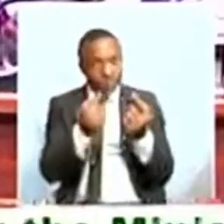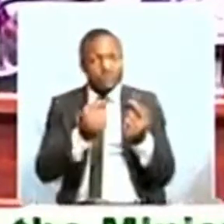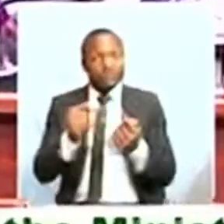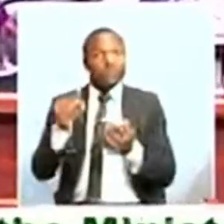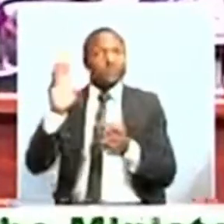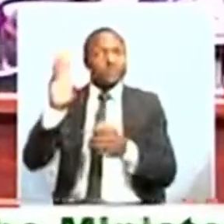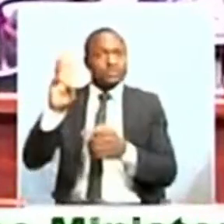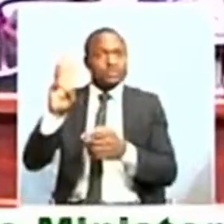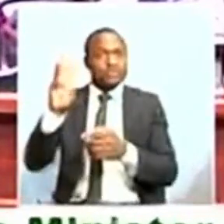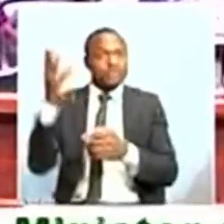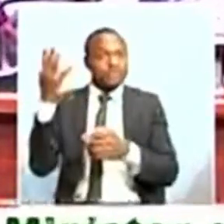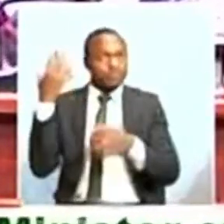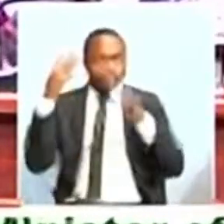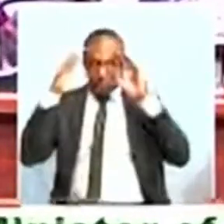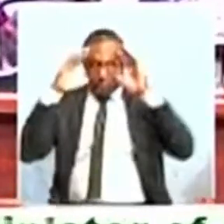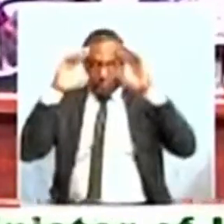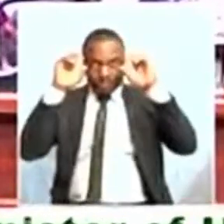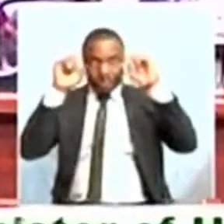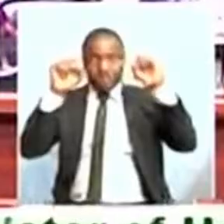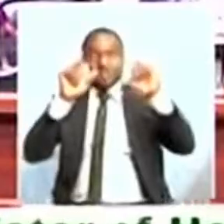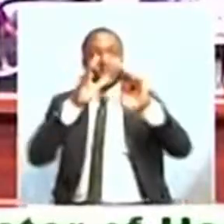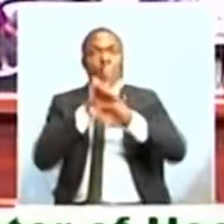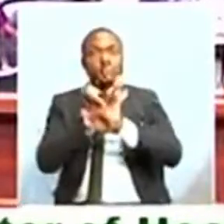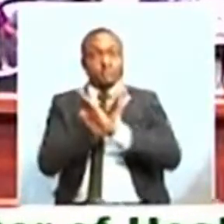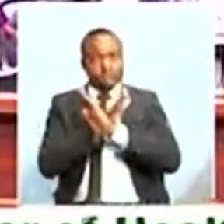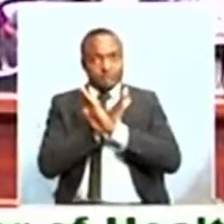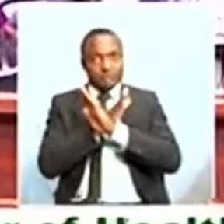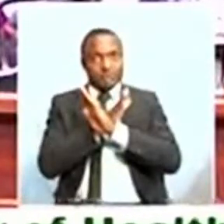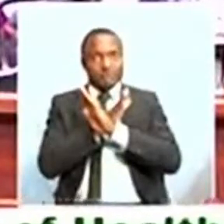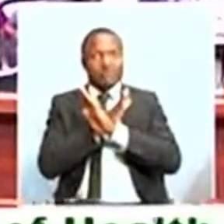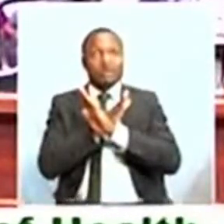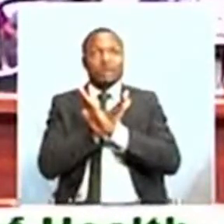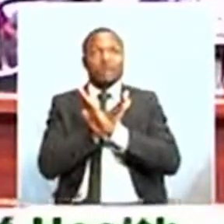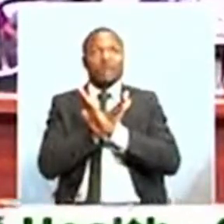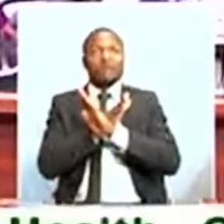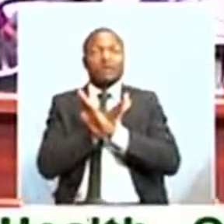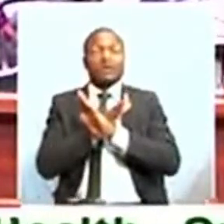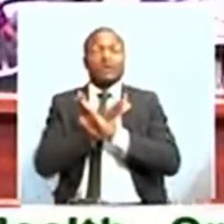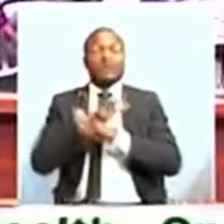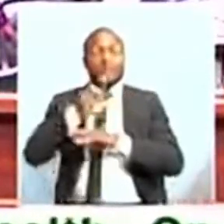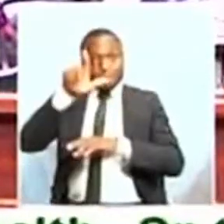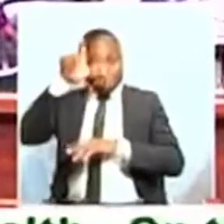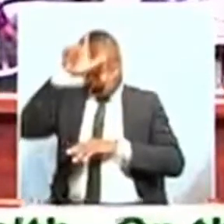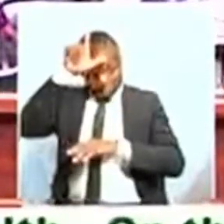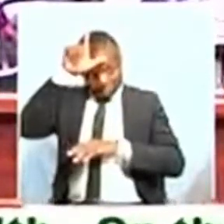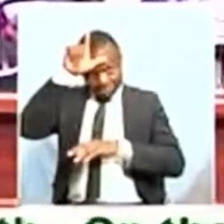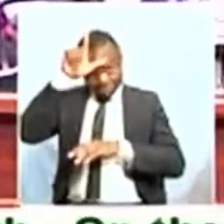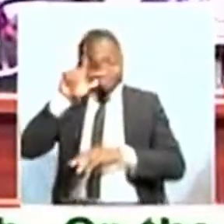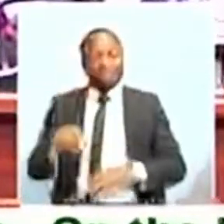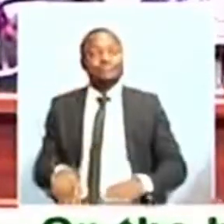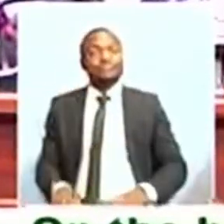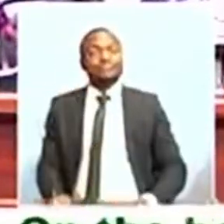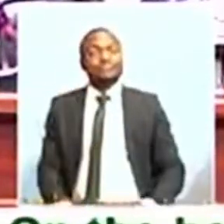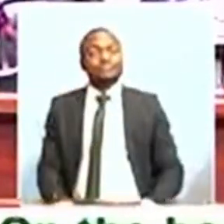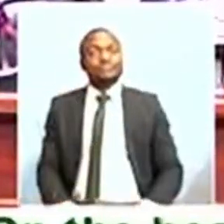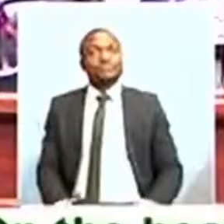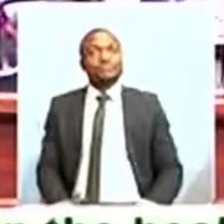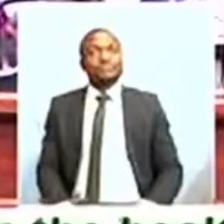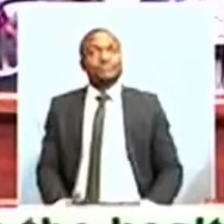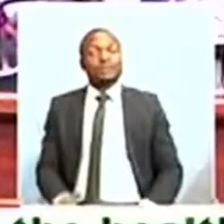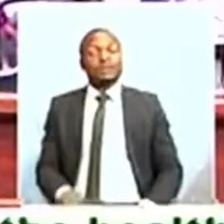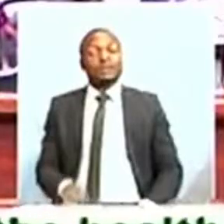Republican President of Zambia, Mr. Edgar Chagwa Lungu, and Ms.